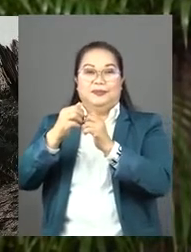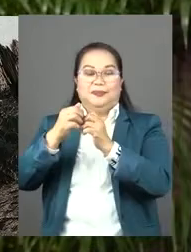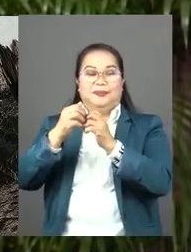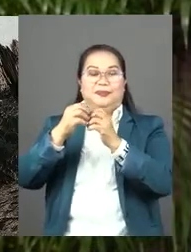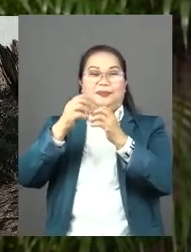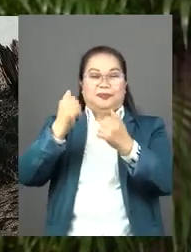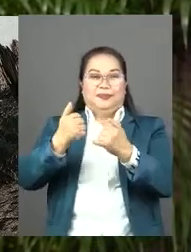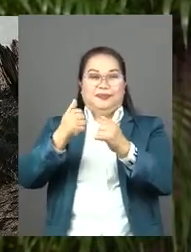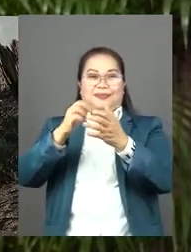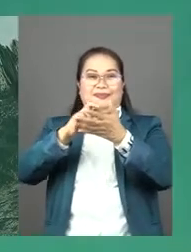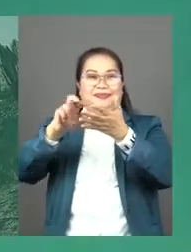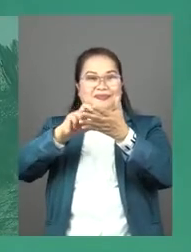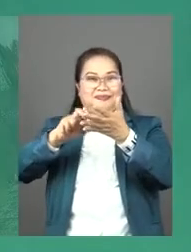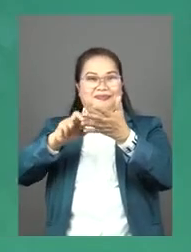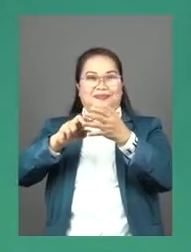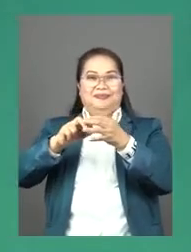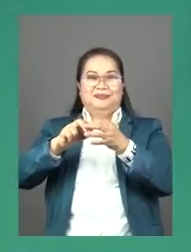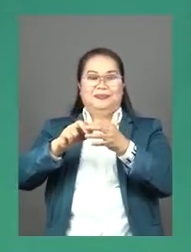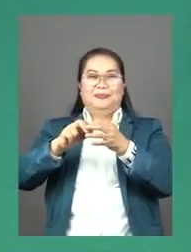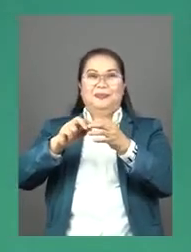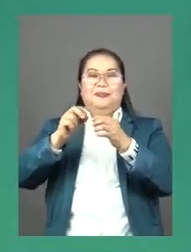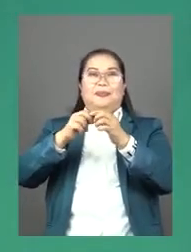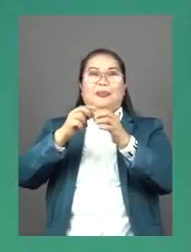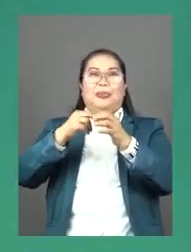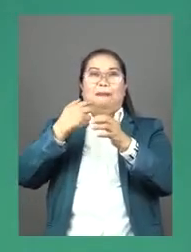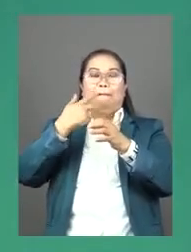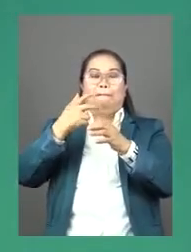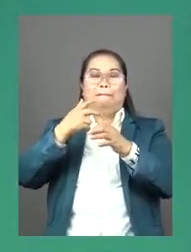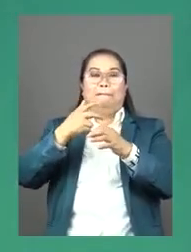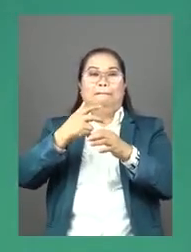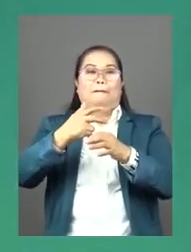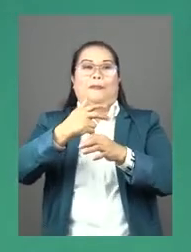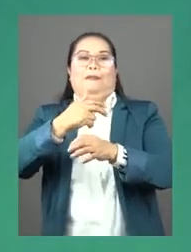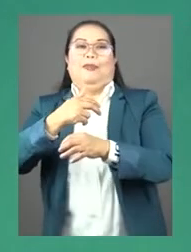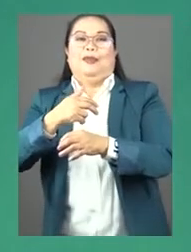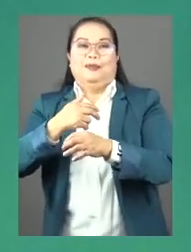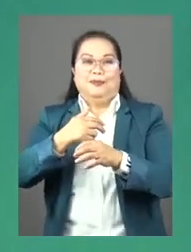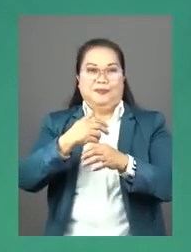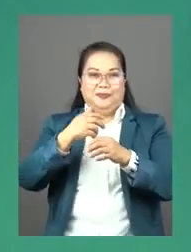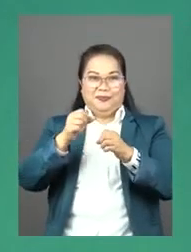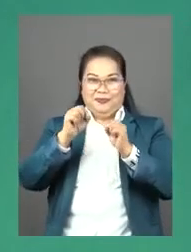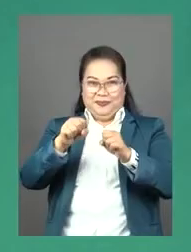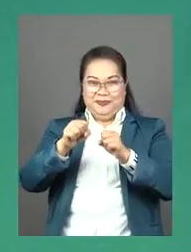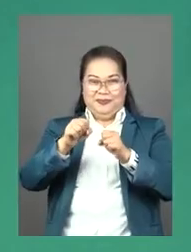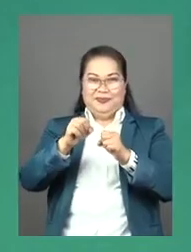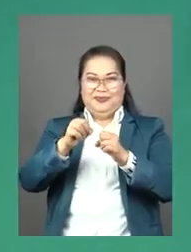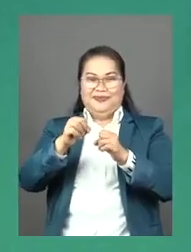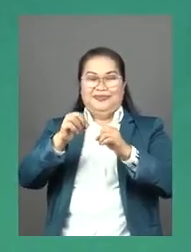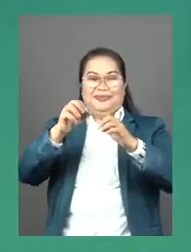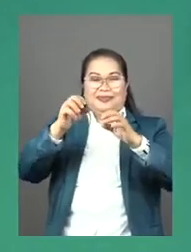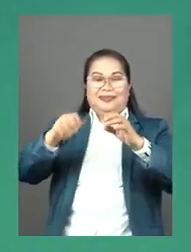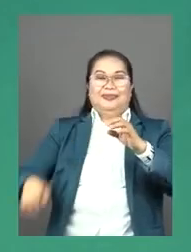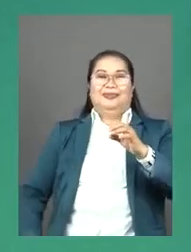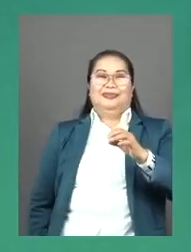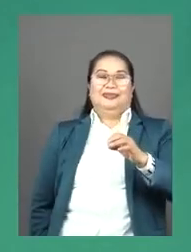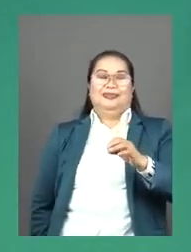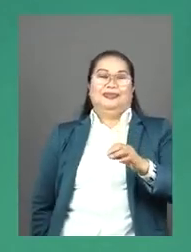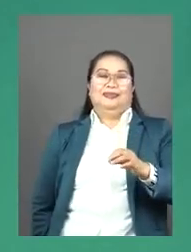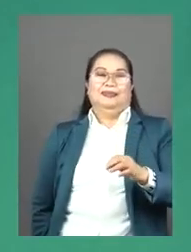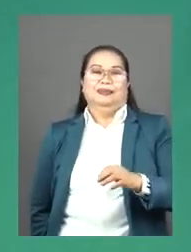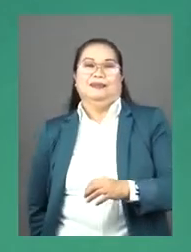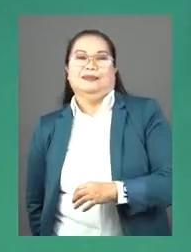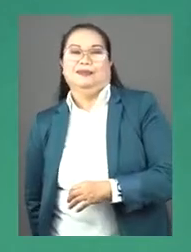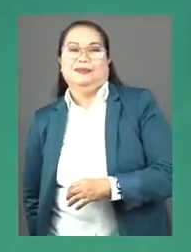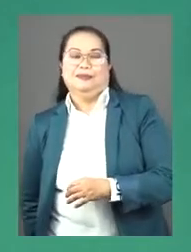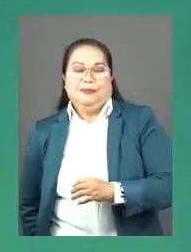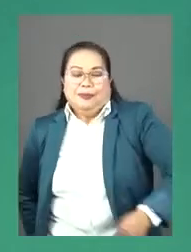just quickly flash that. And do take note, you can take a screenshot, again, if we do